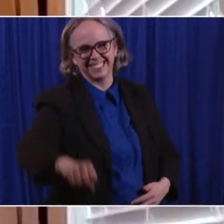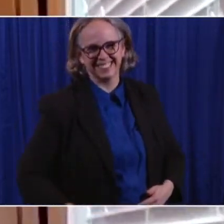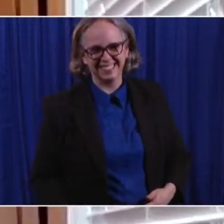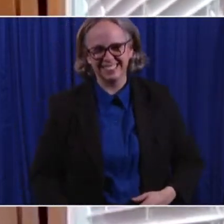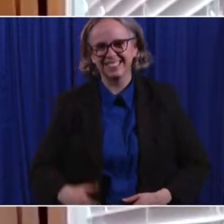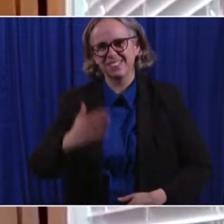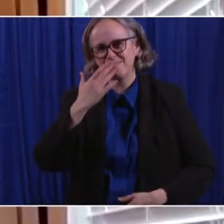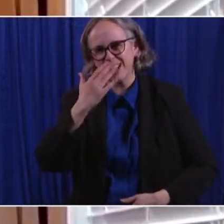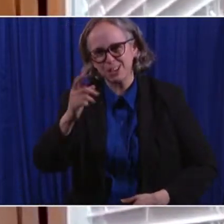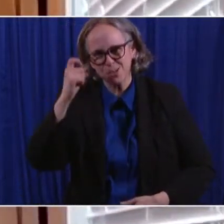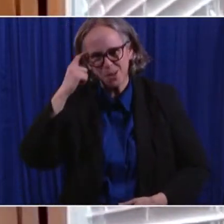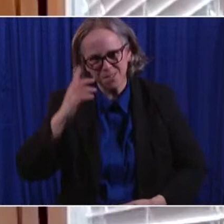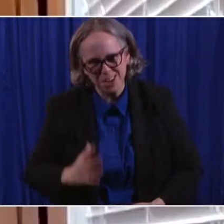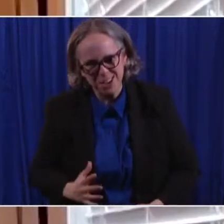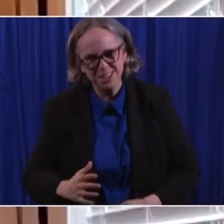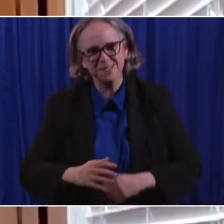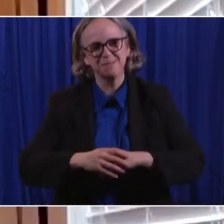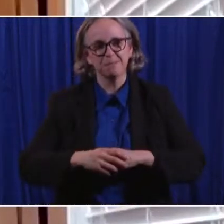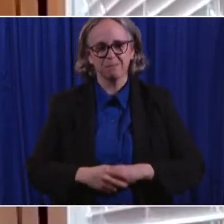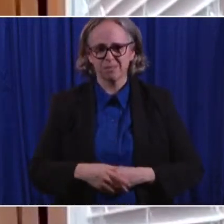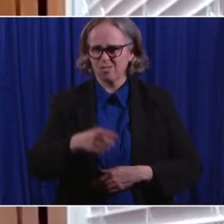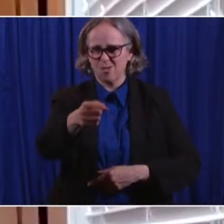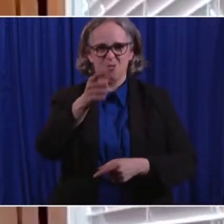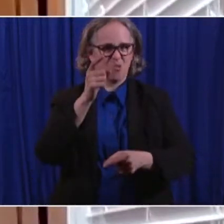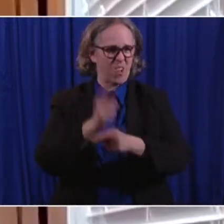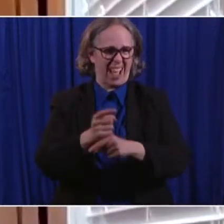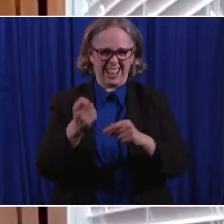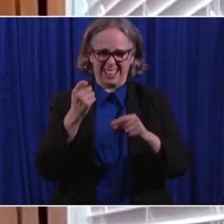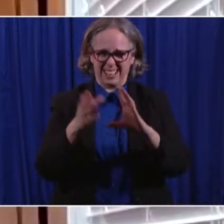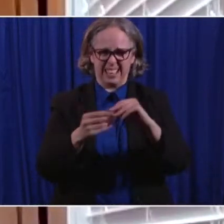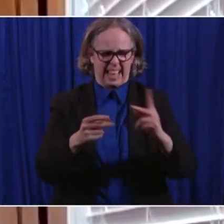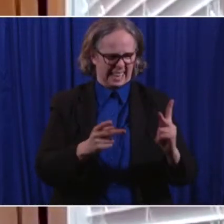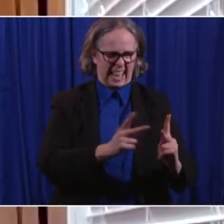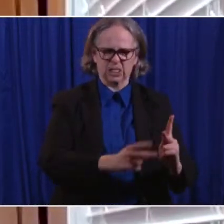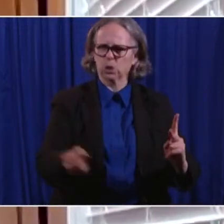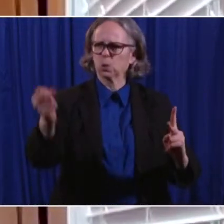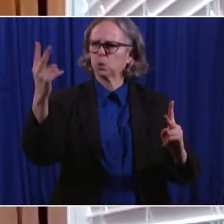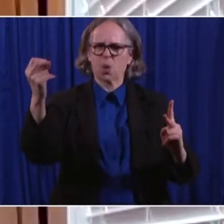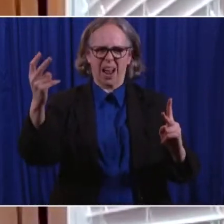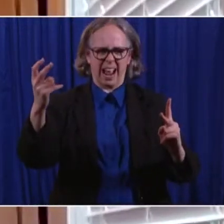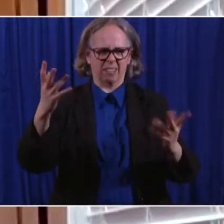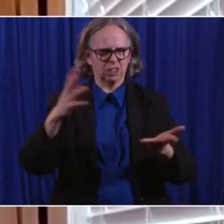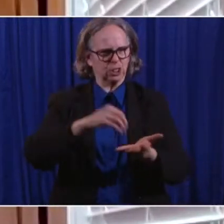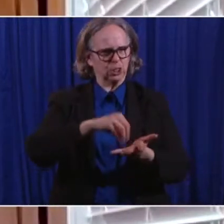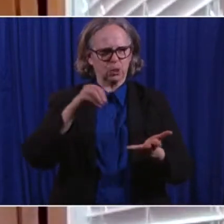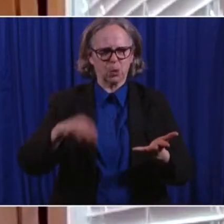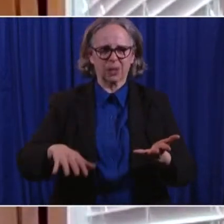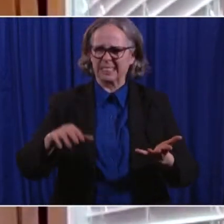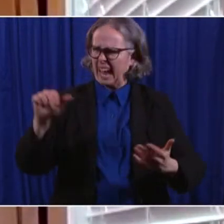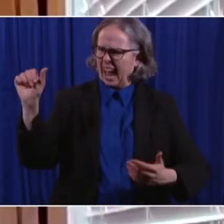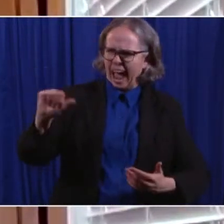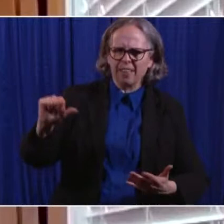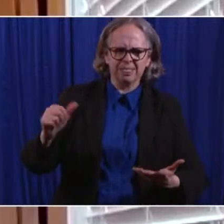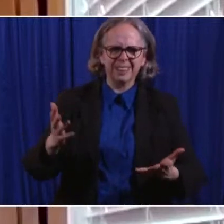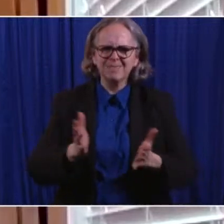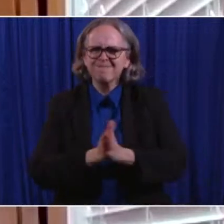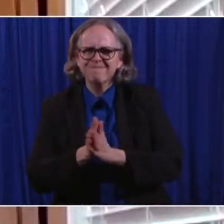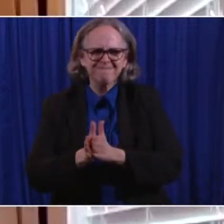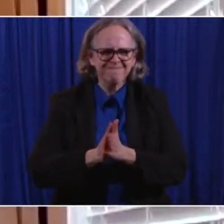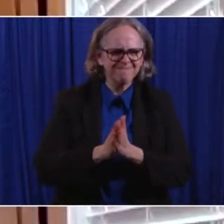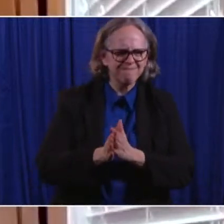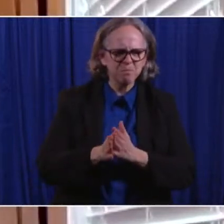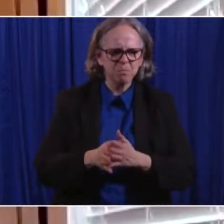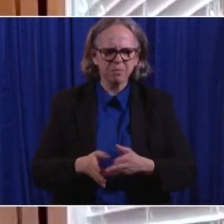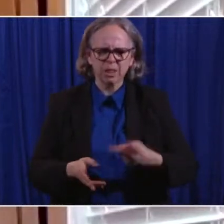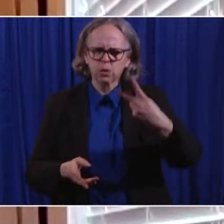you noted, our K through 12 student athletes have two very important factors working in their favor as we head into the